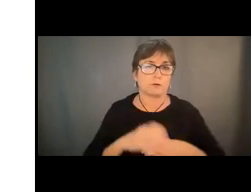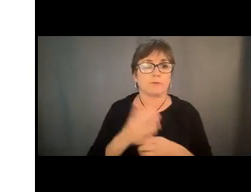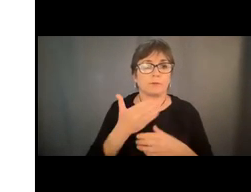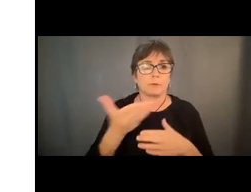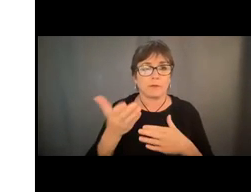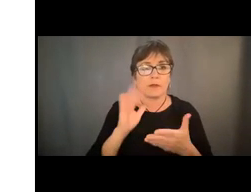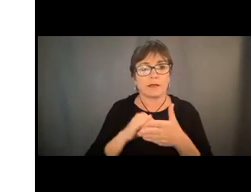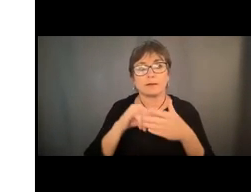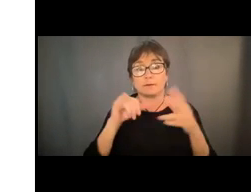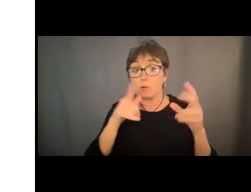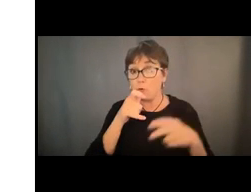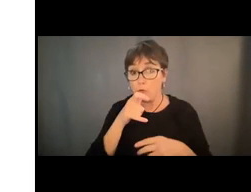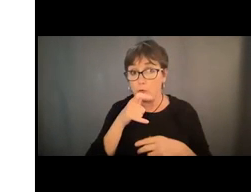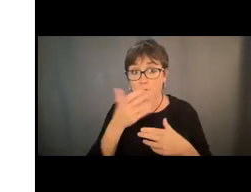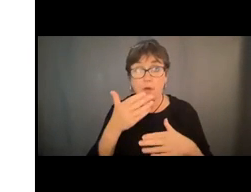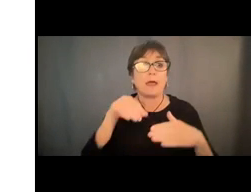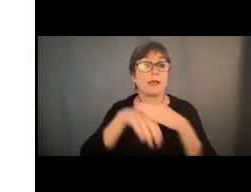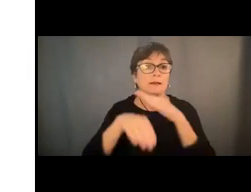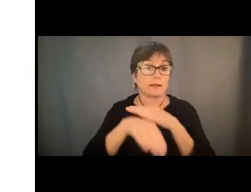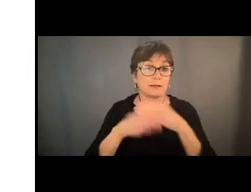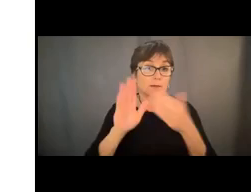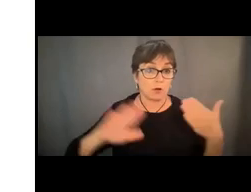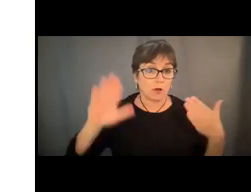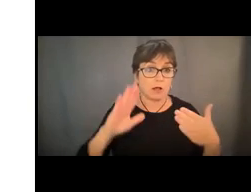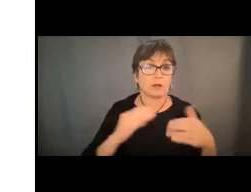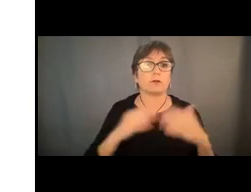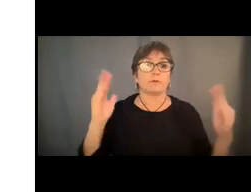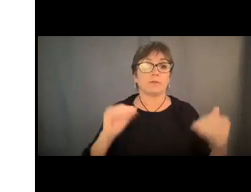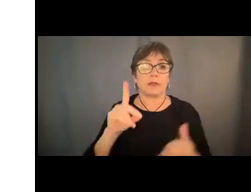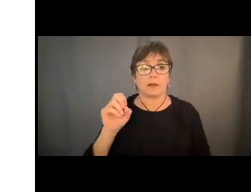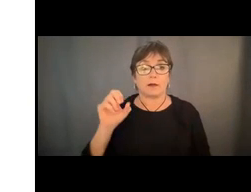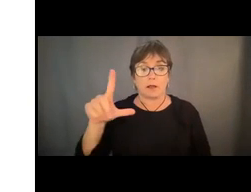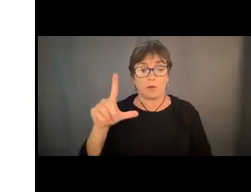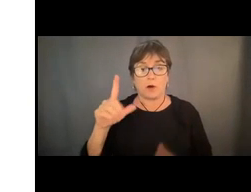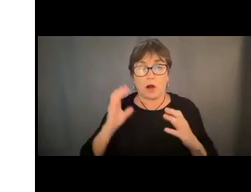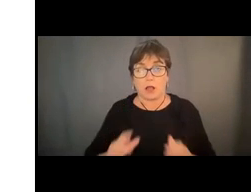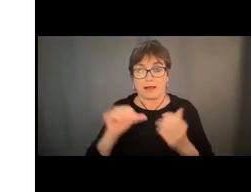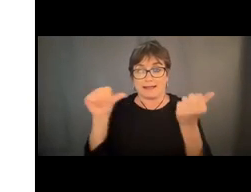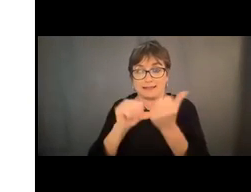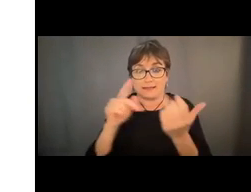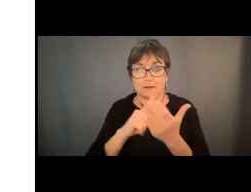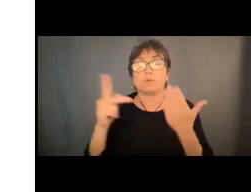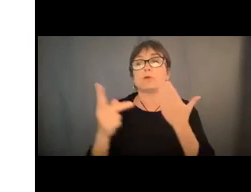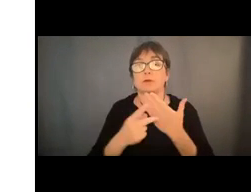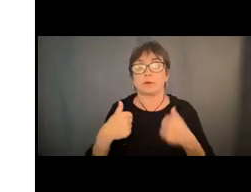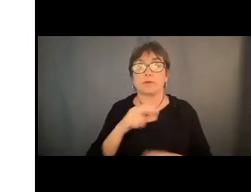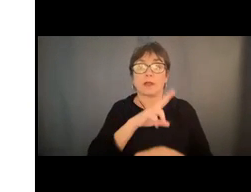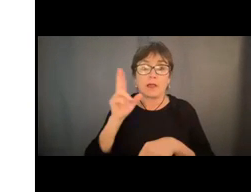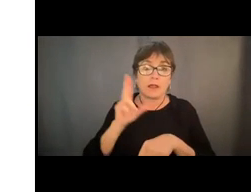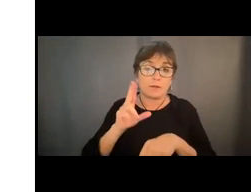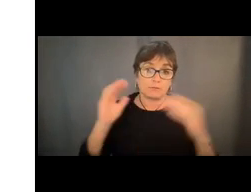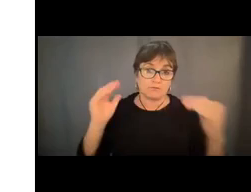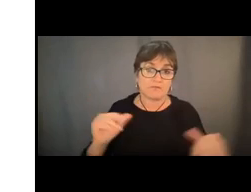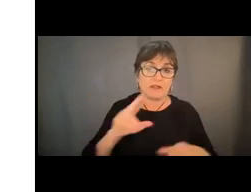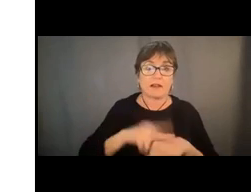College. We have the Delaware Client Assistance Programs. We have National Disability Rights Network,